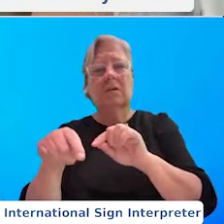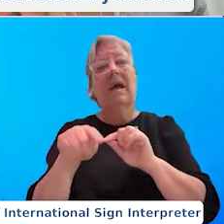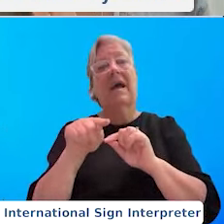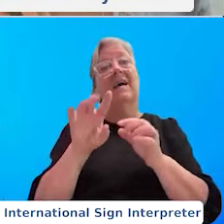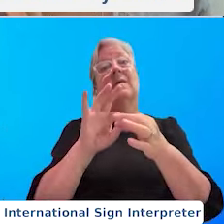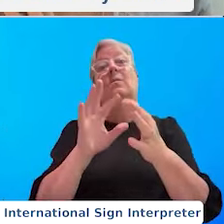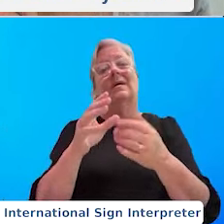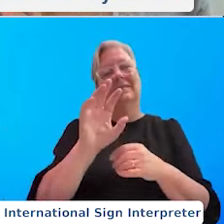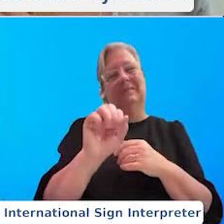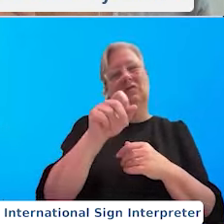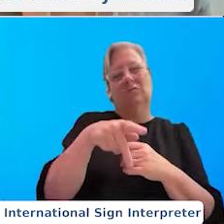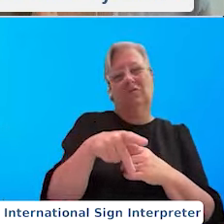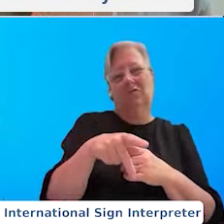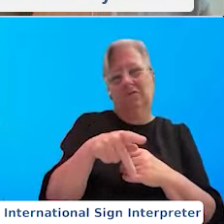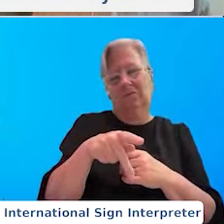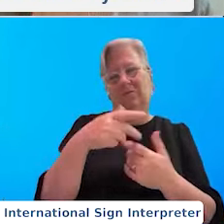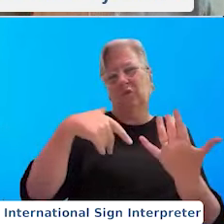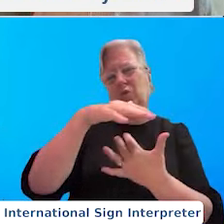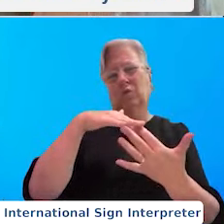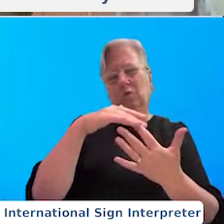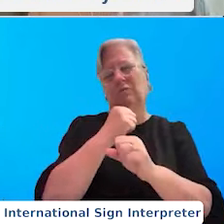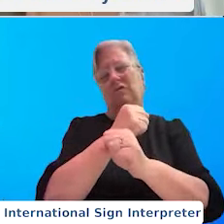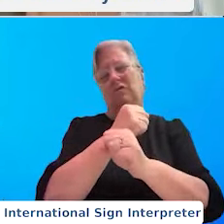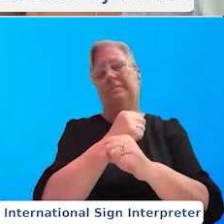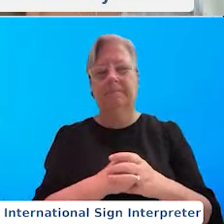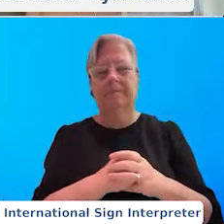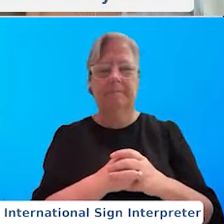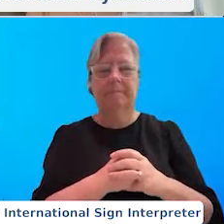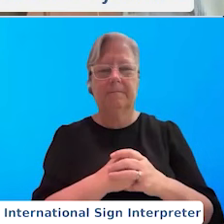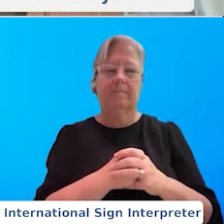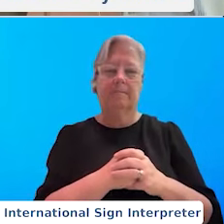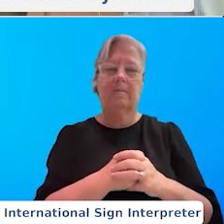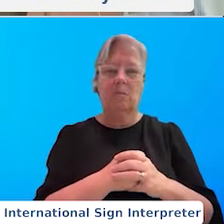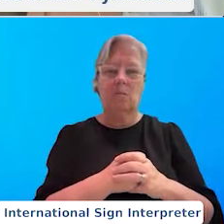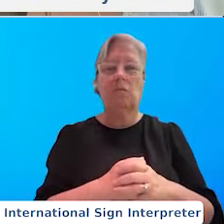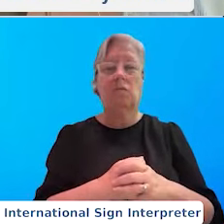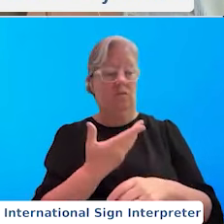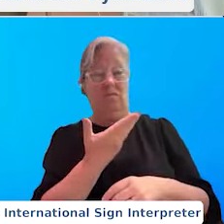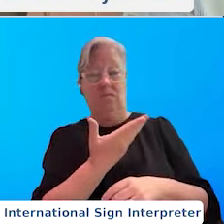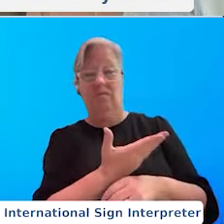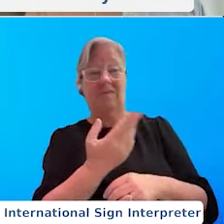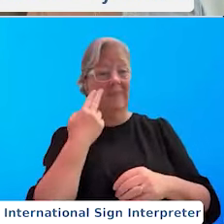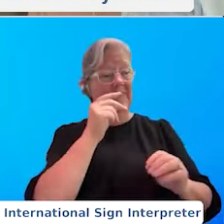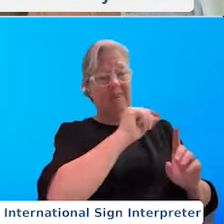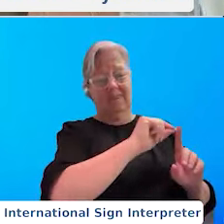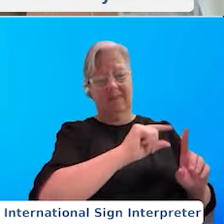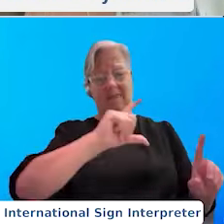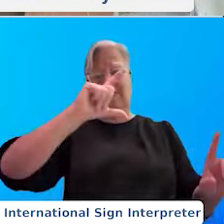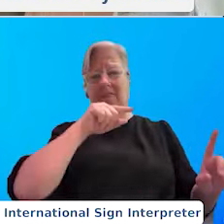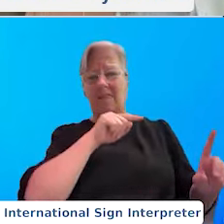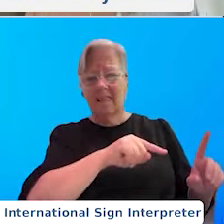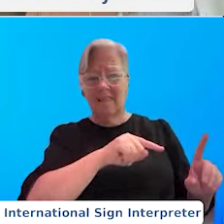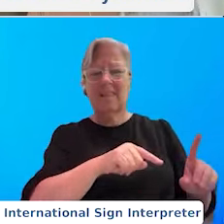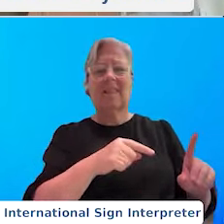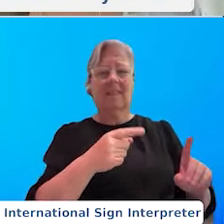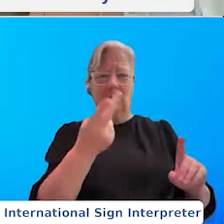And when we look at countries closer to 0.5% of GDP in terms of their expenditure on disability, here we're seeing more comprehensive